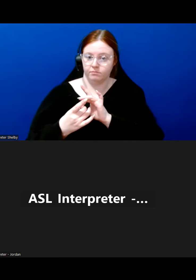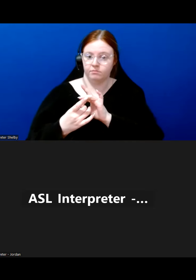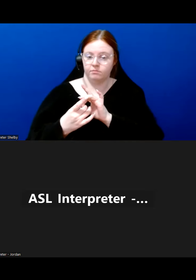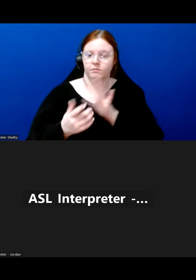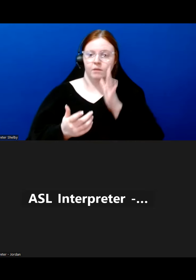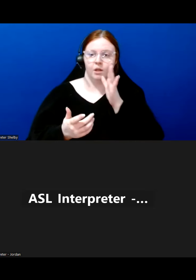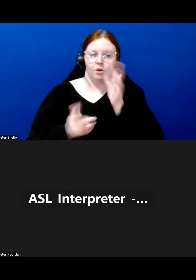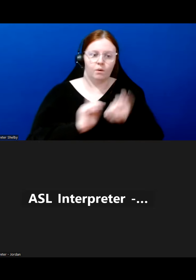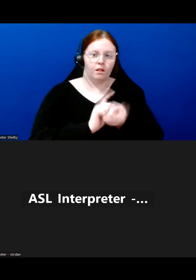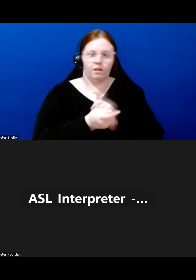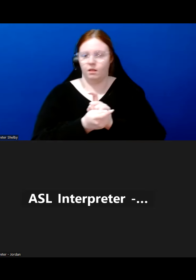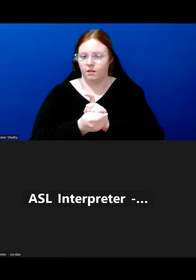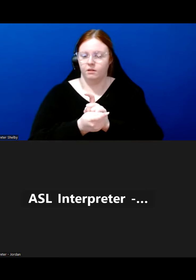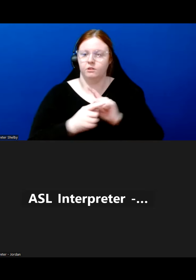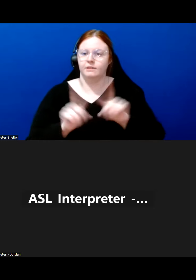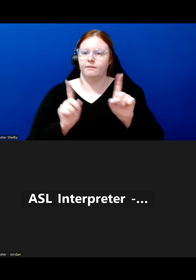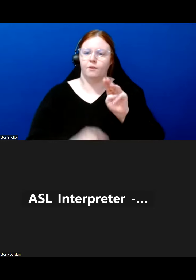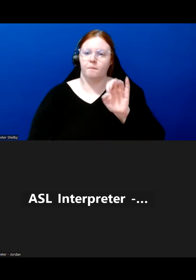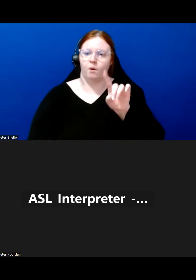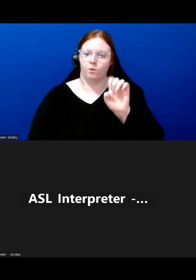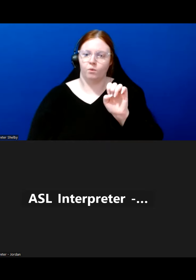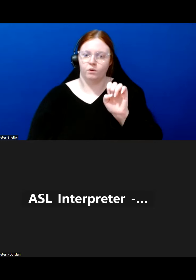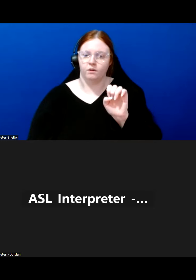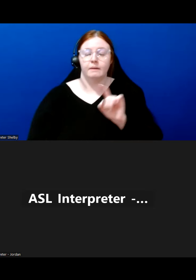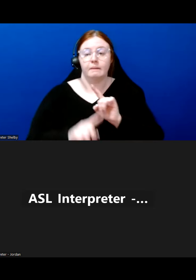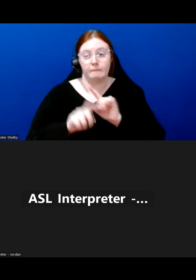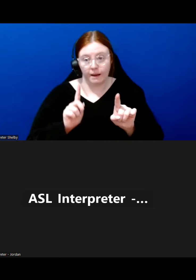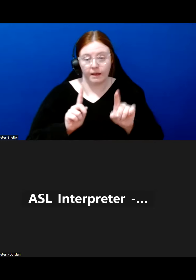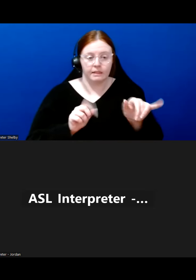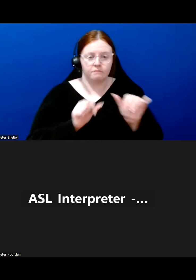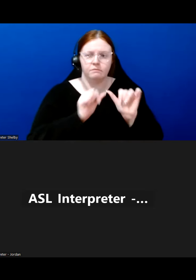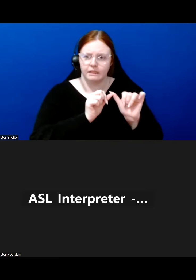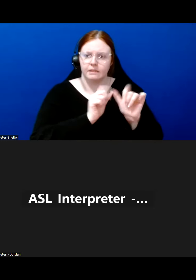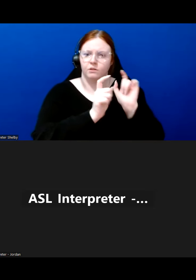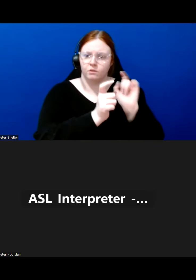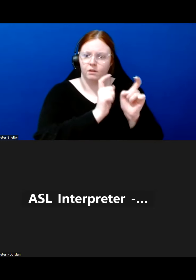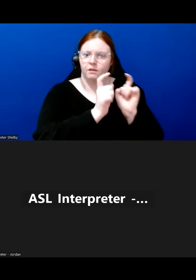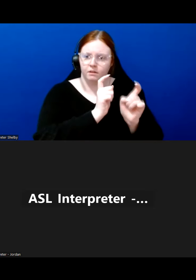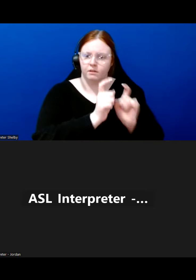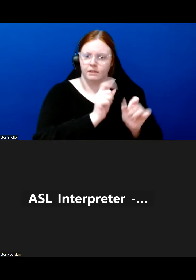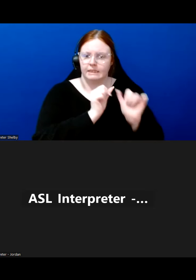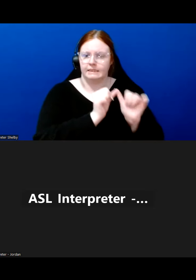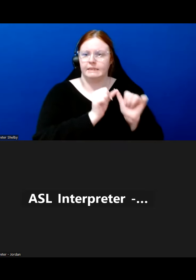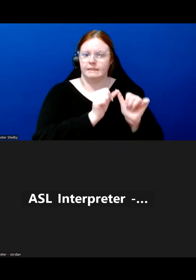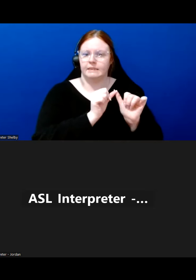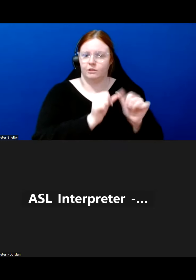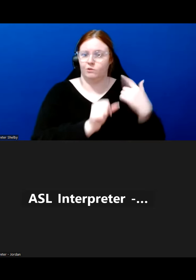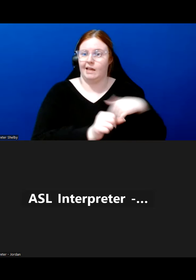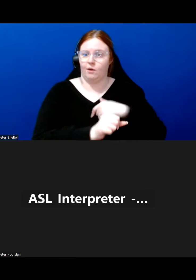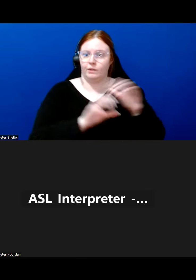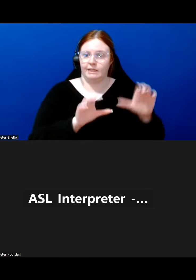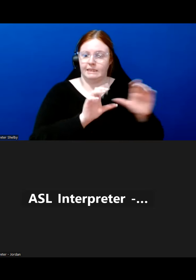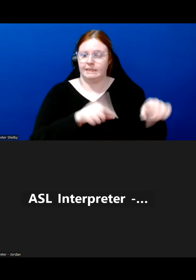into a Bluetooth mode, but it maintains the adjustments and the tuning that we did